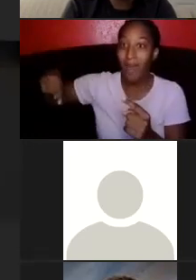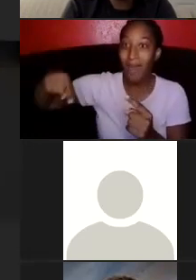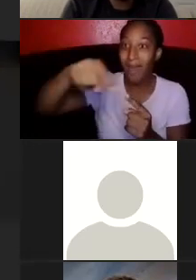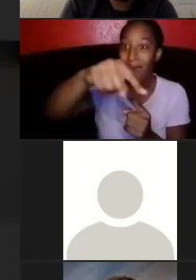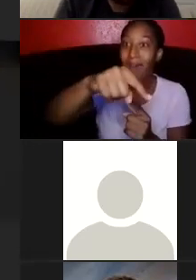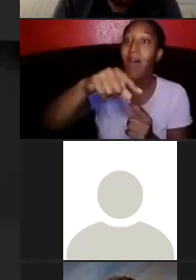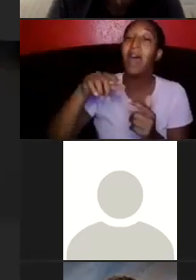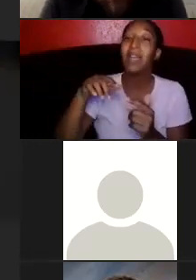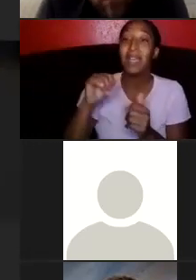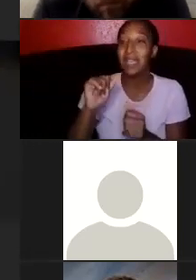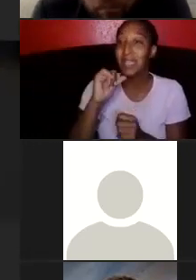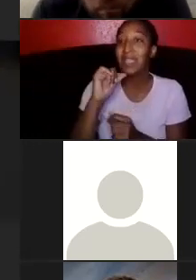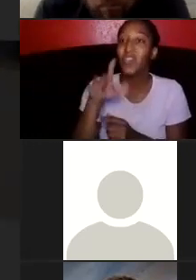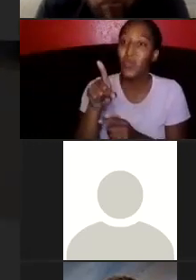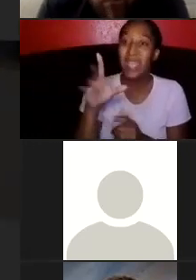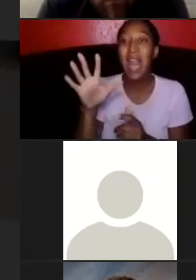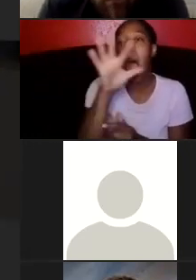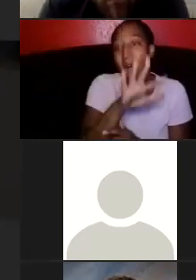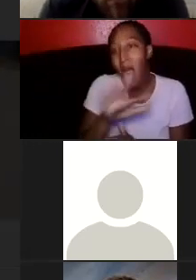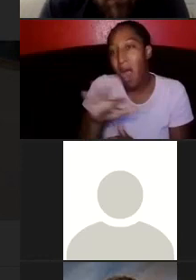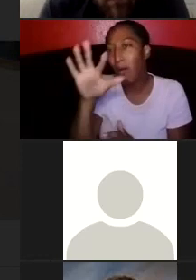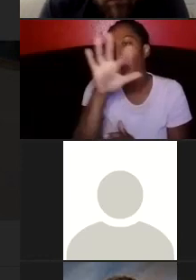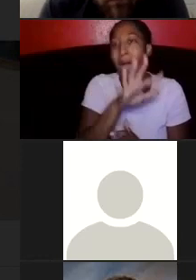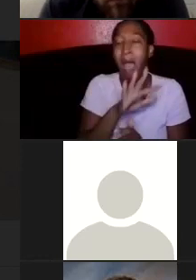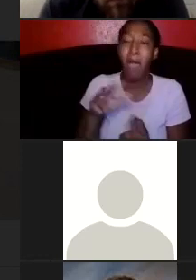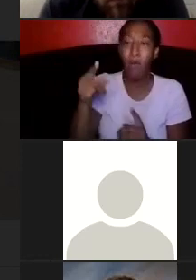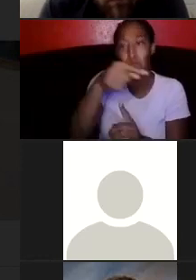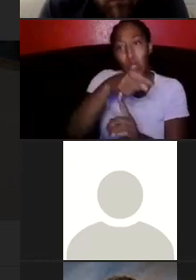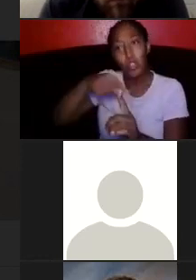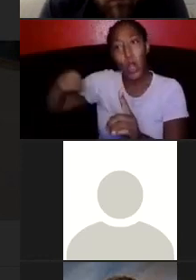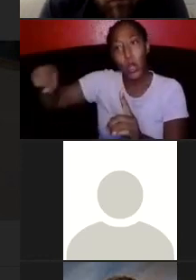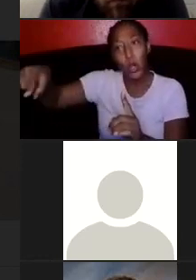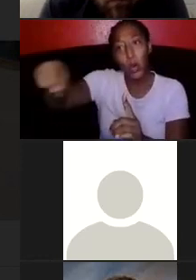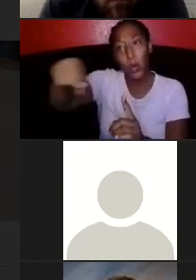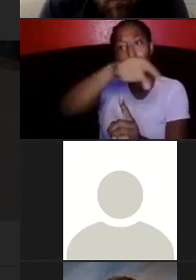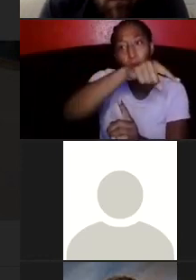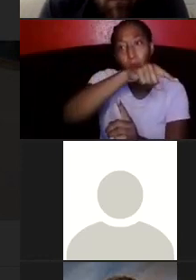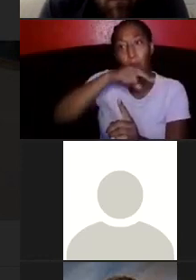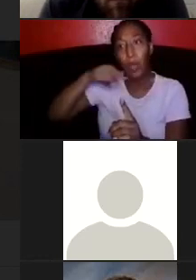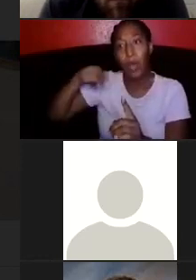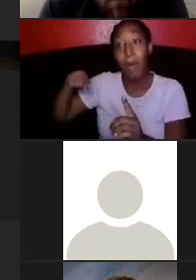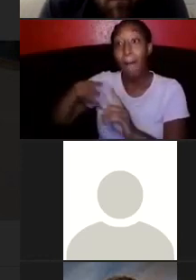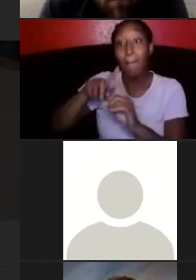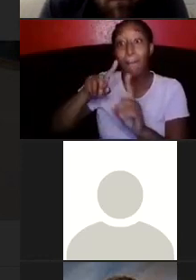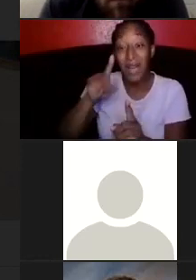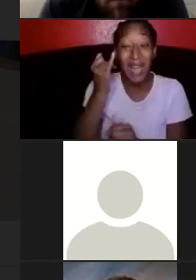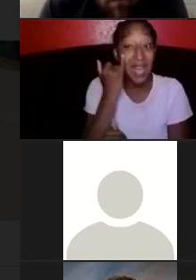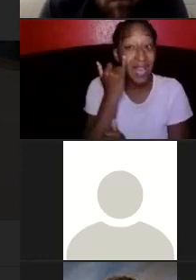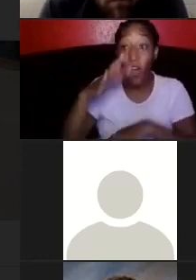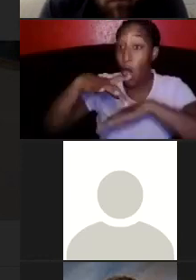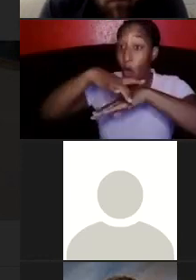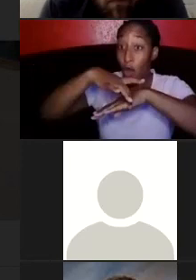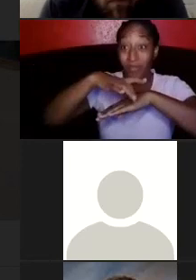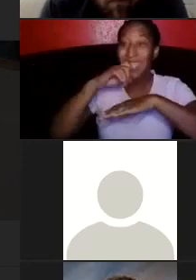sun as a circle. And think about, if the Earth did not have an extremely large